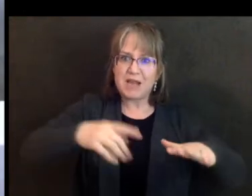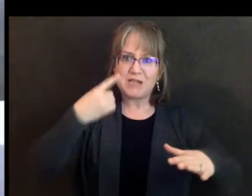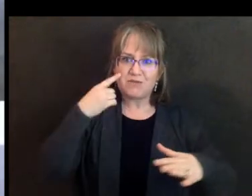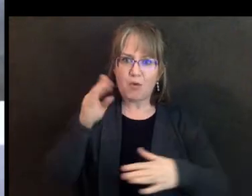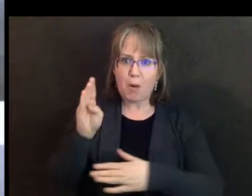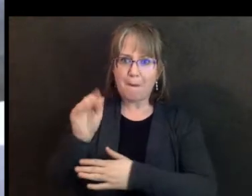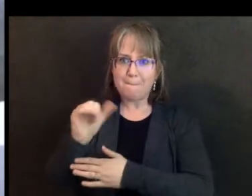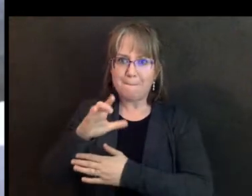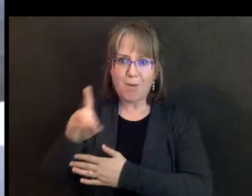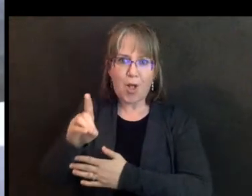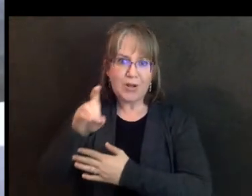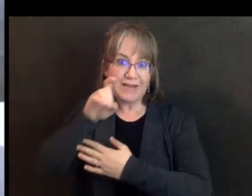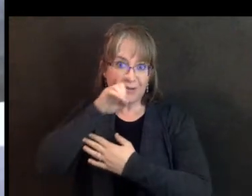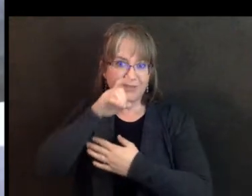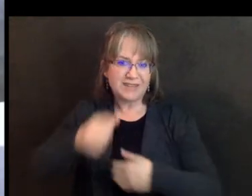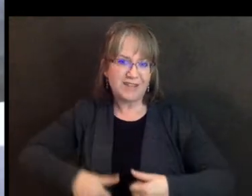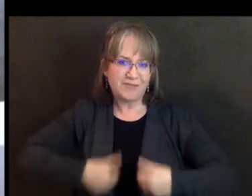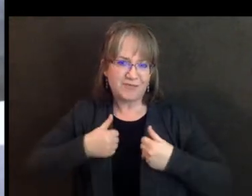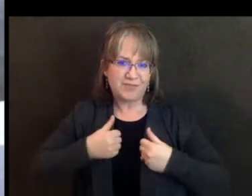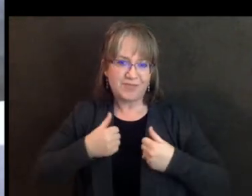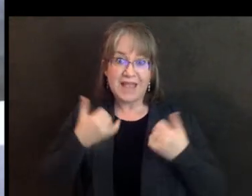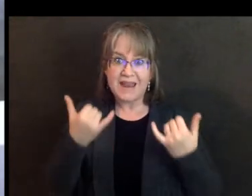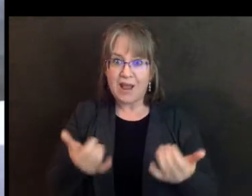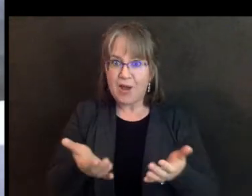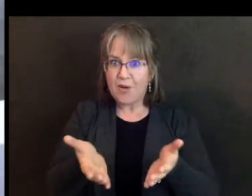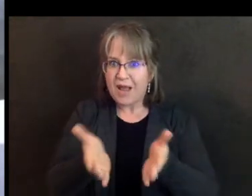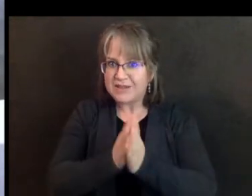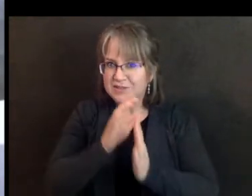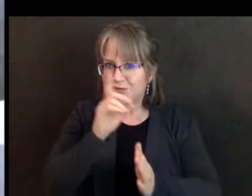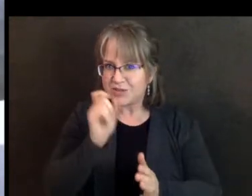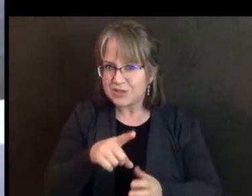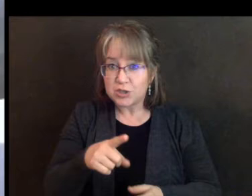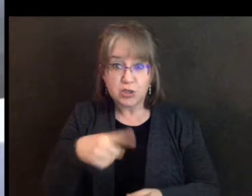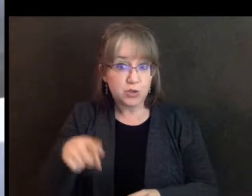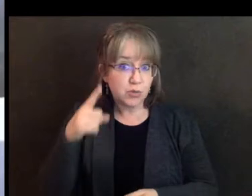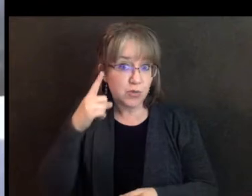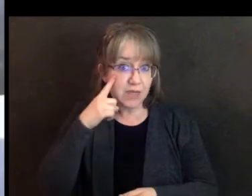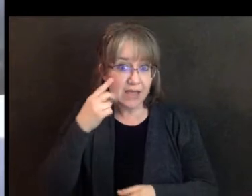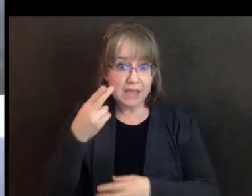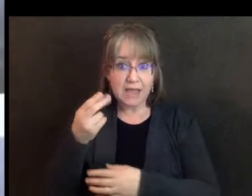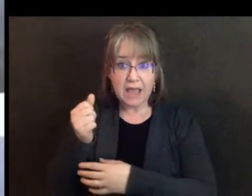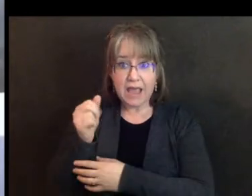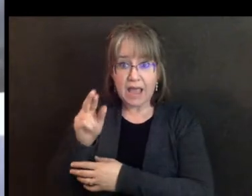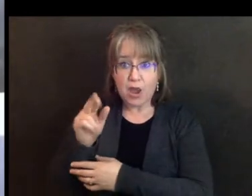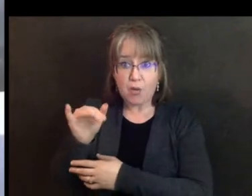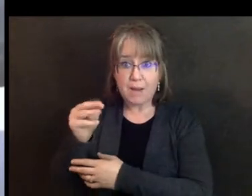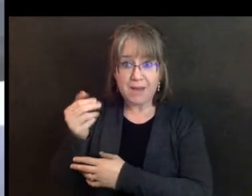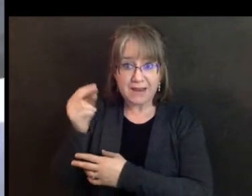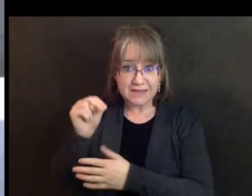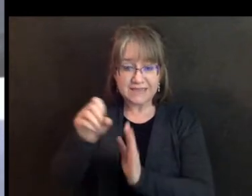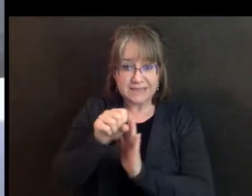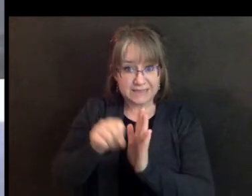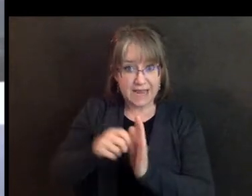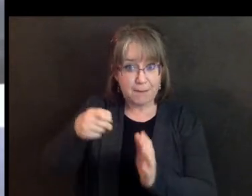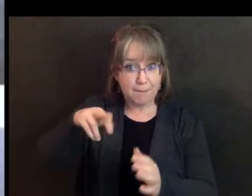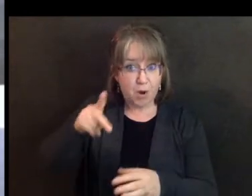you a question. Do you think that Harriman State Park of Idaho has suitable space for bald eagles? I'll let you